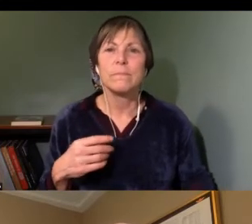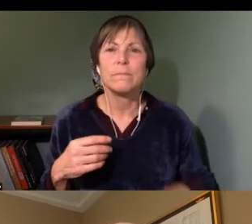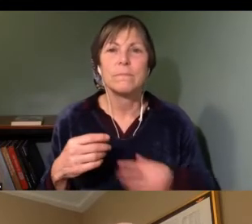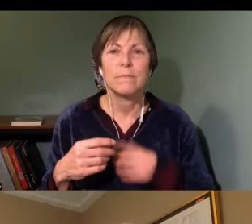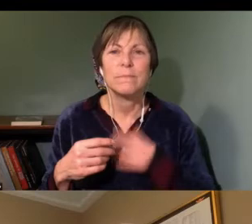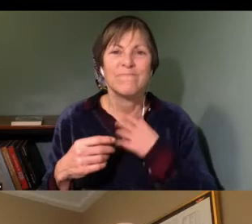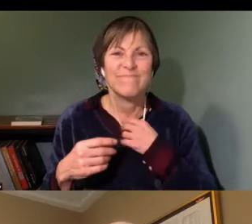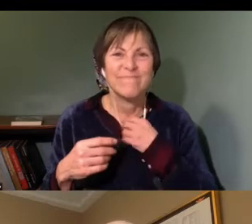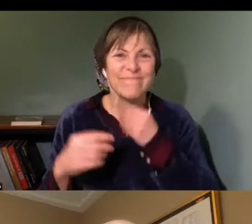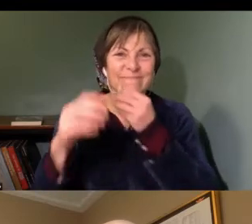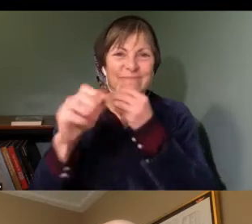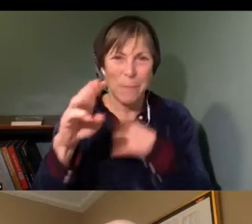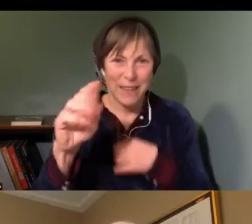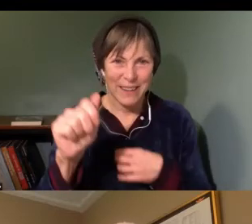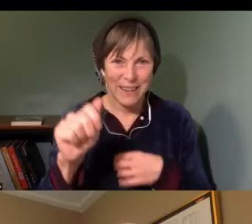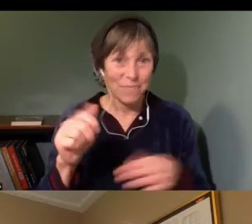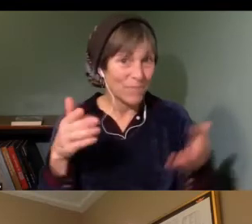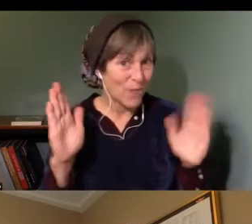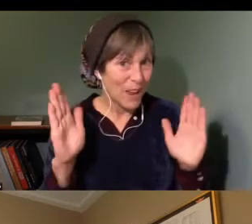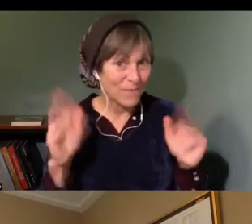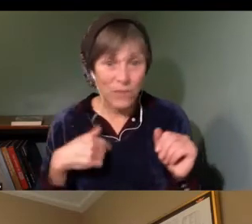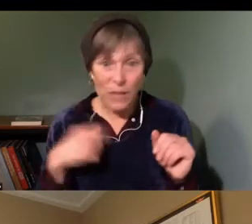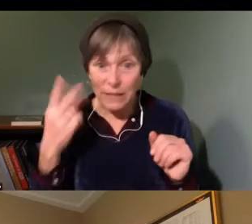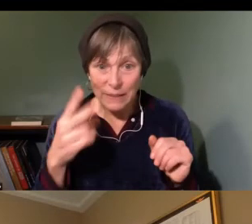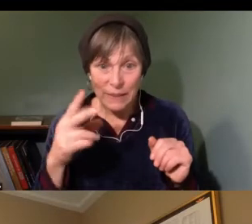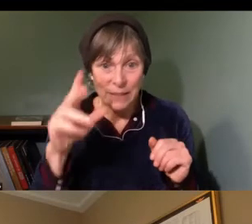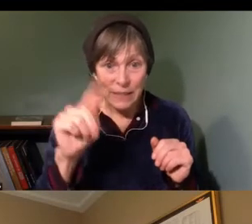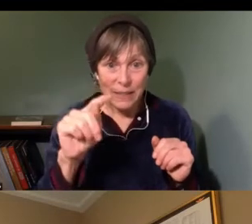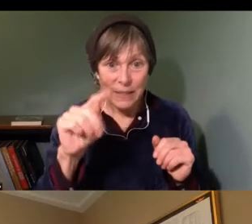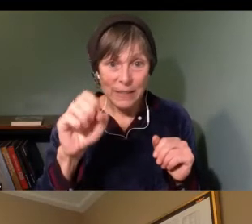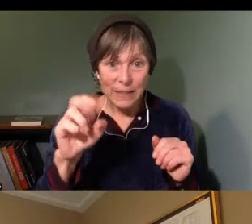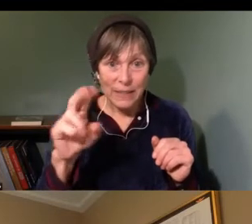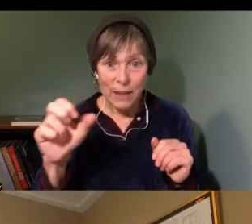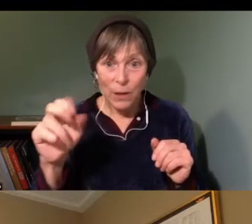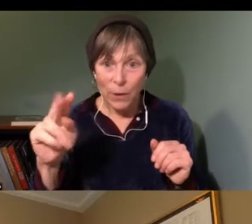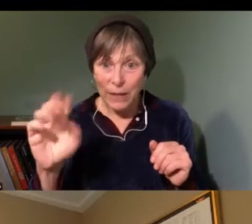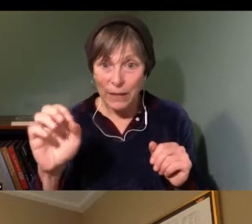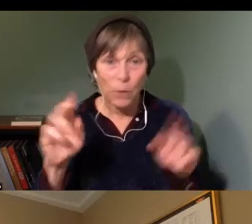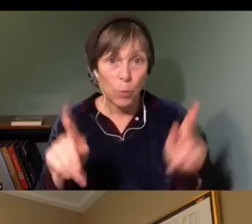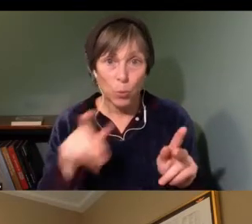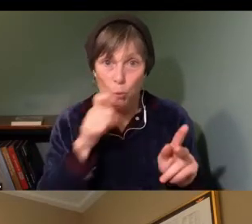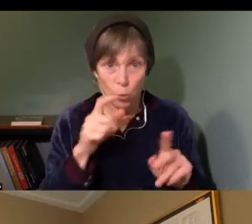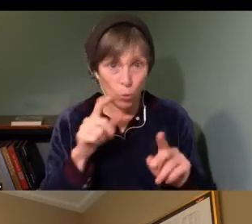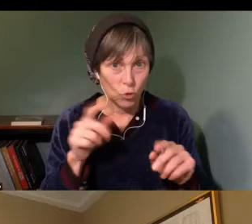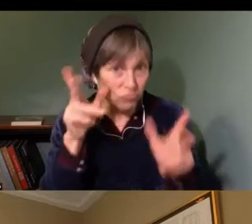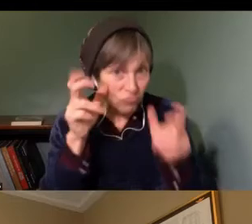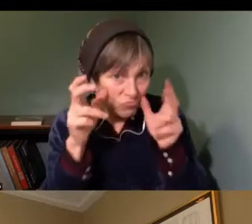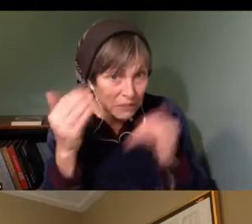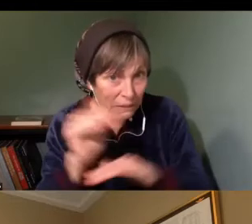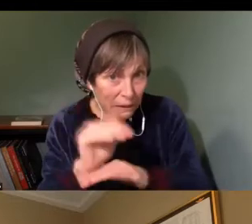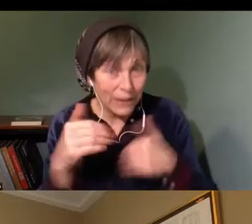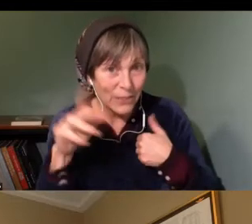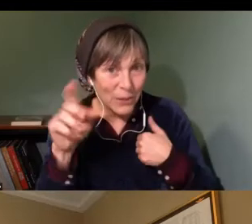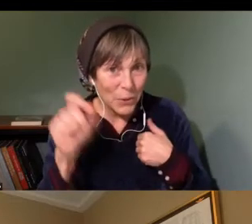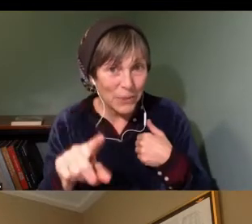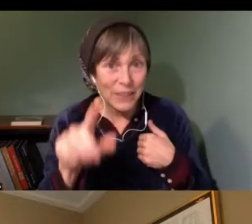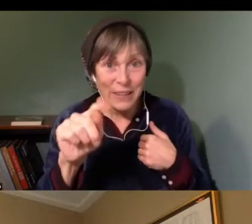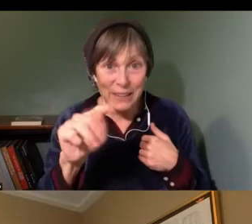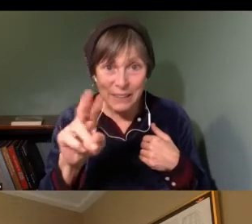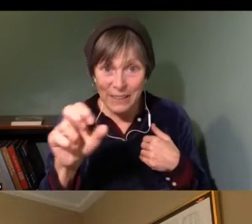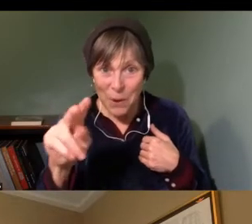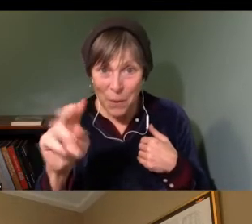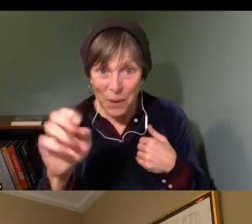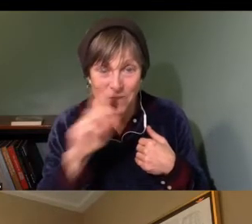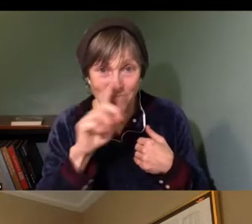all right um i see that terrence who is an attendee also has a question so terrence i would love for you to